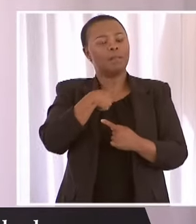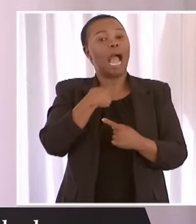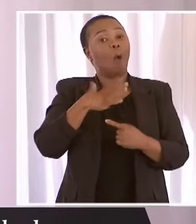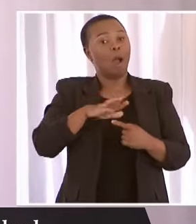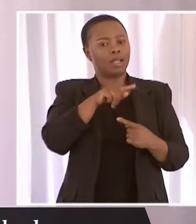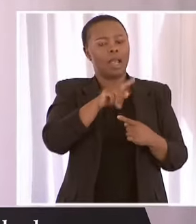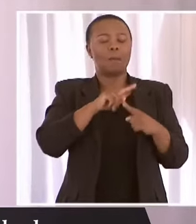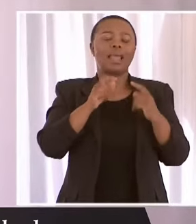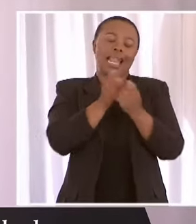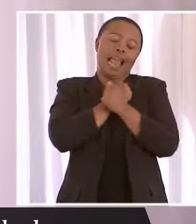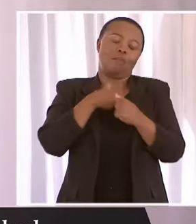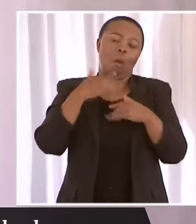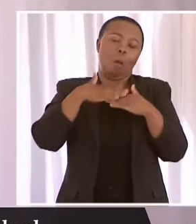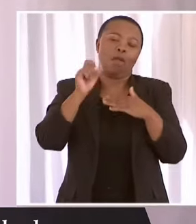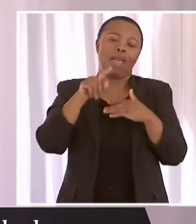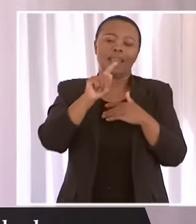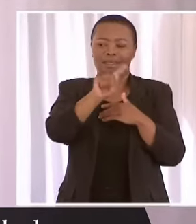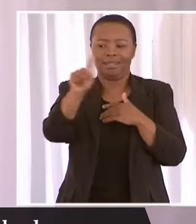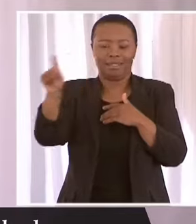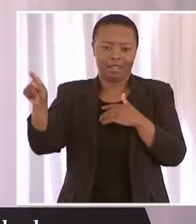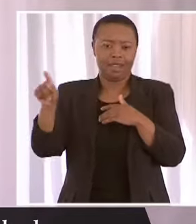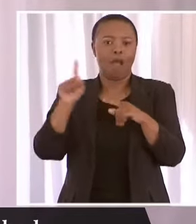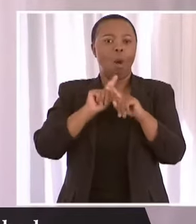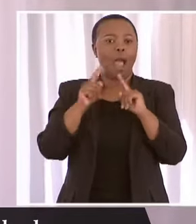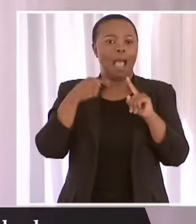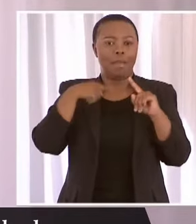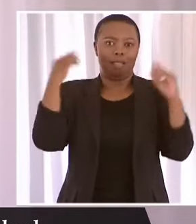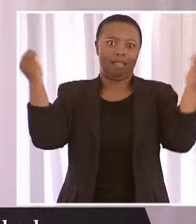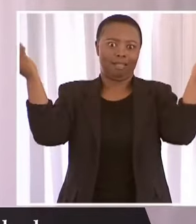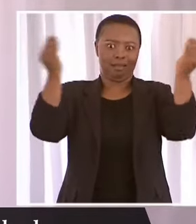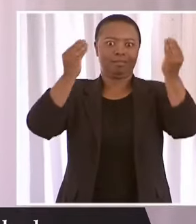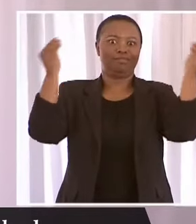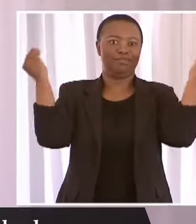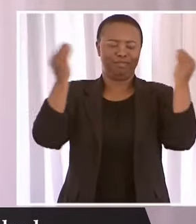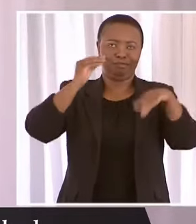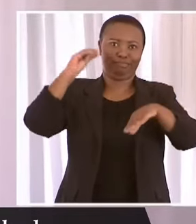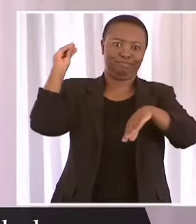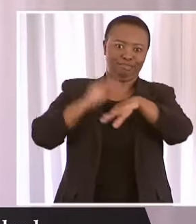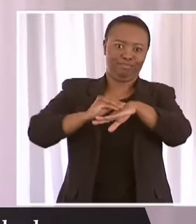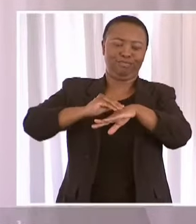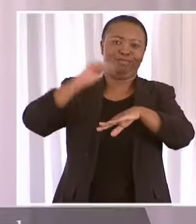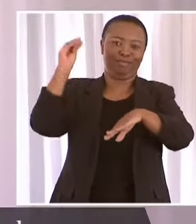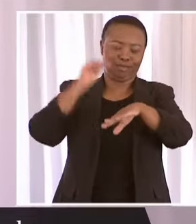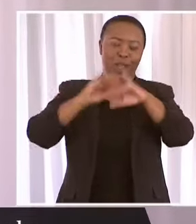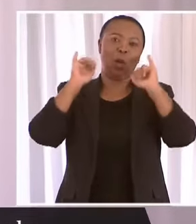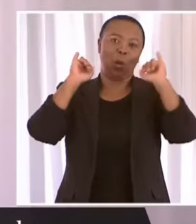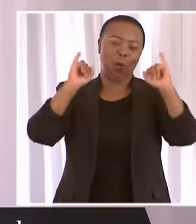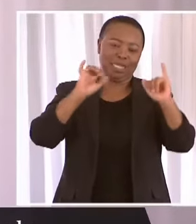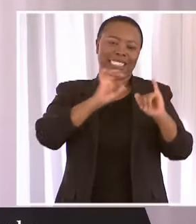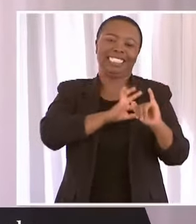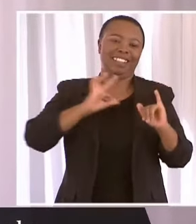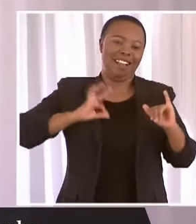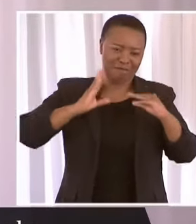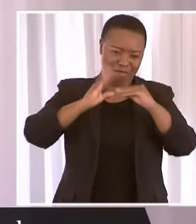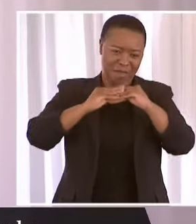me more than anyone else, as I have been the notorious, troublesome, staff member.